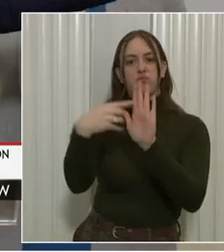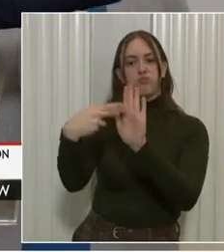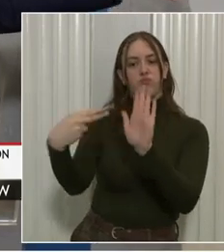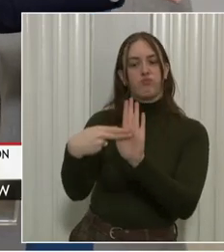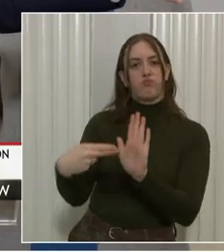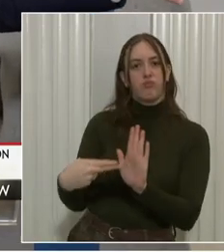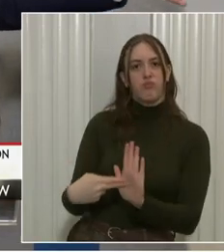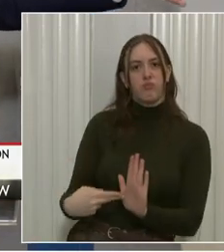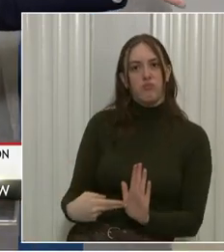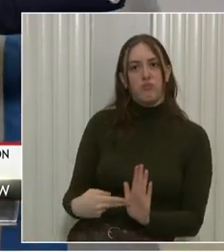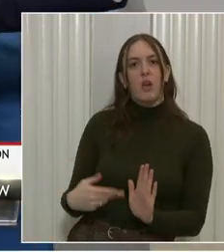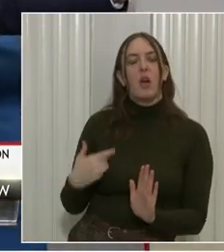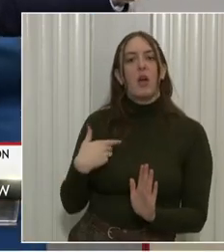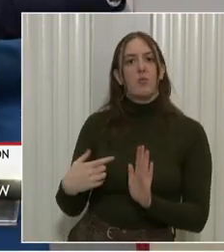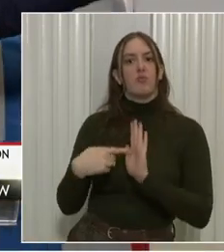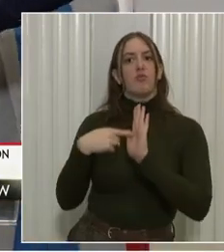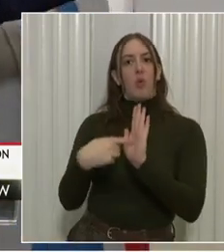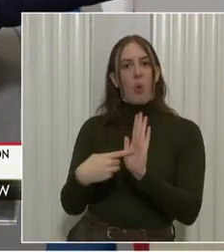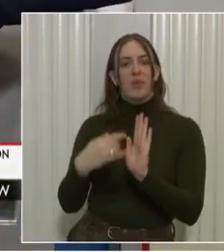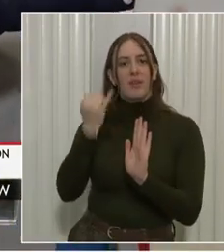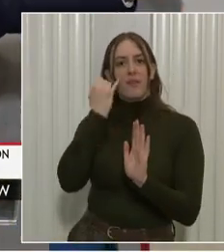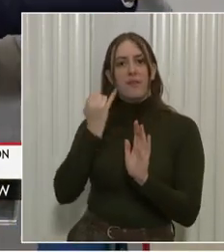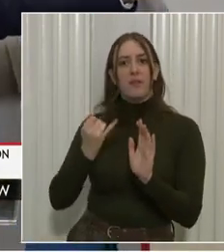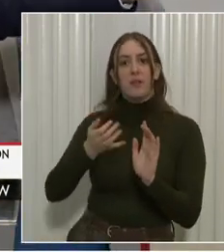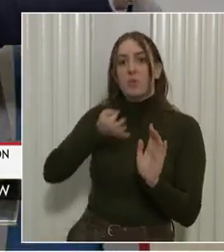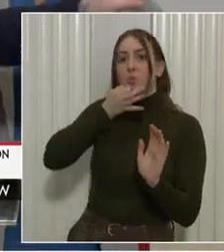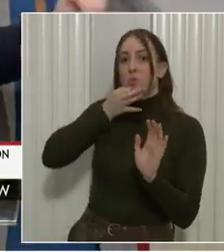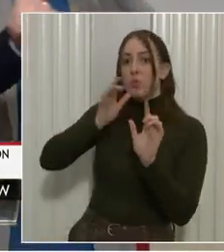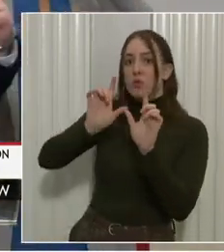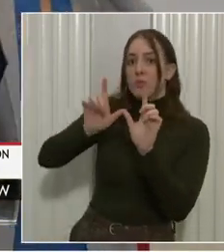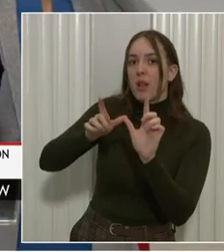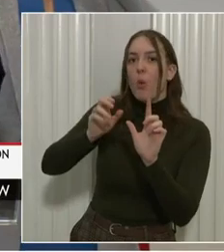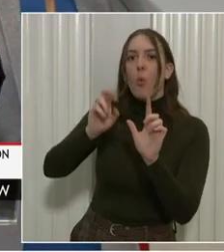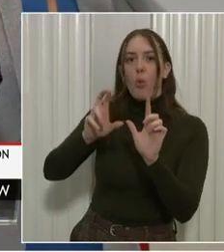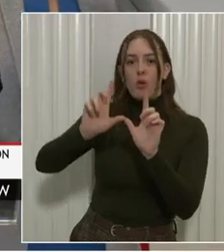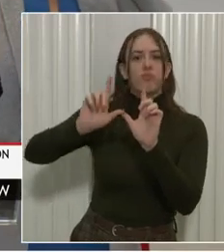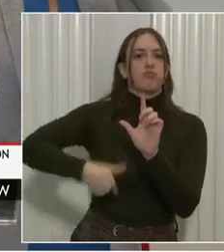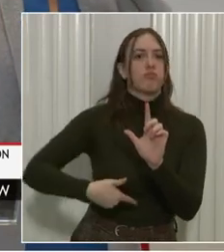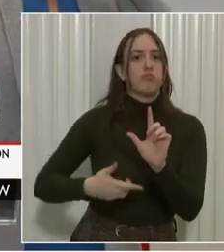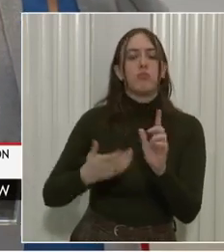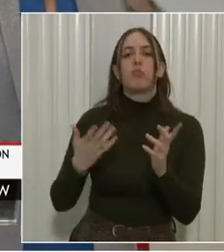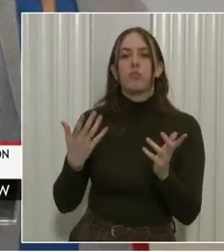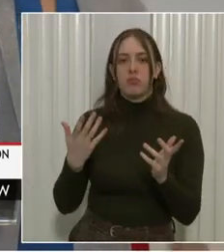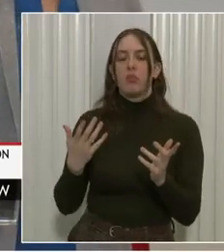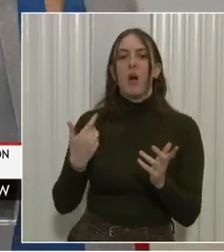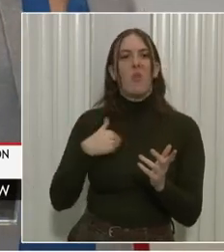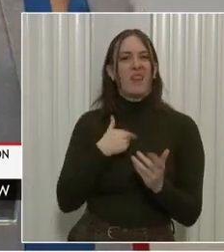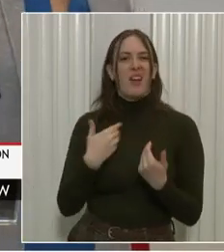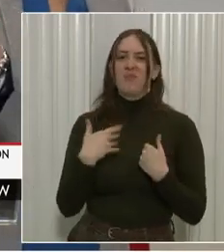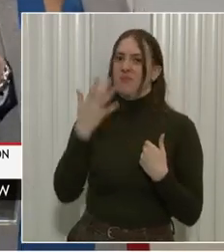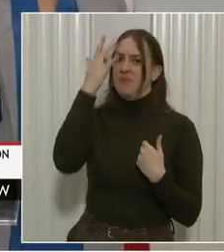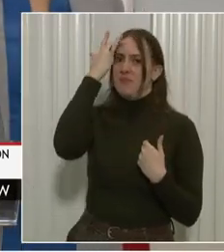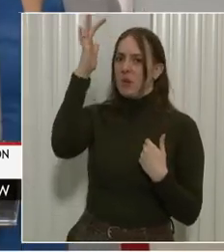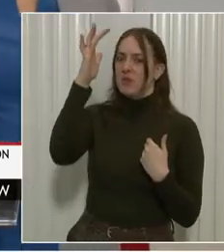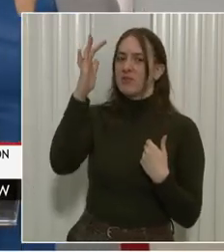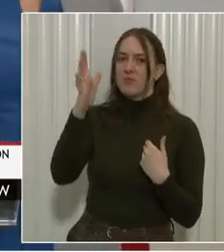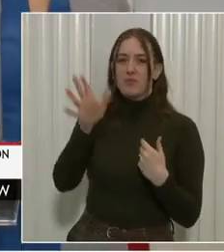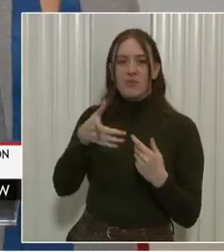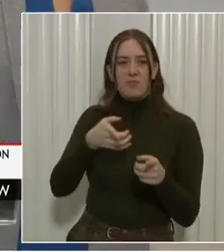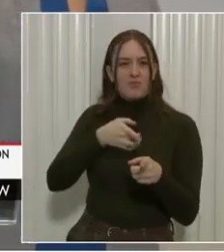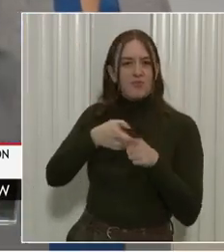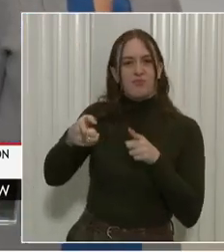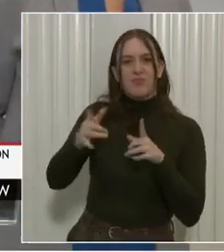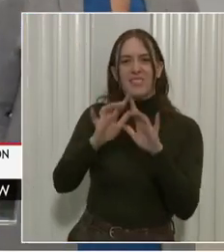green, intermediate to expiration yellow, red nearing expiration, and we've created a very smart system and a very sophisticated